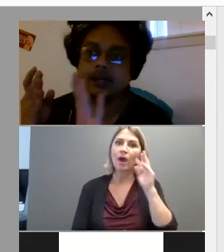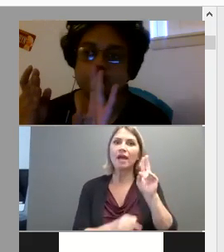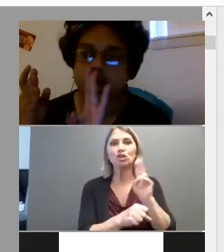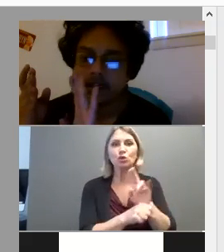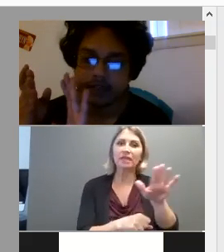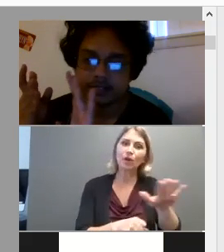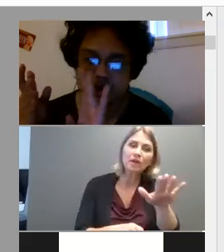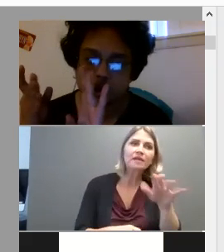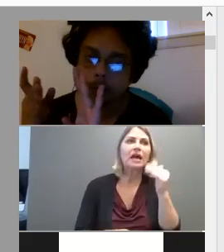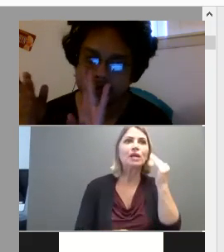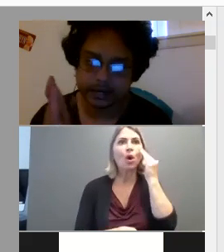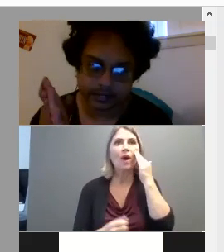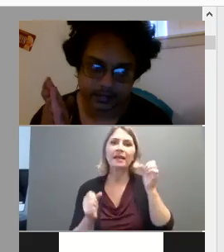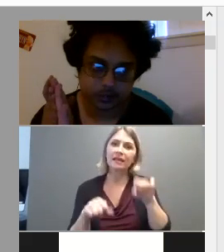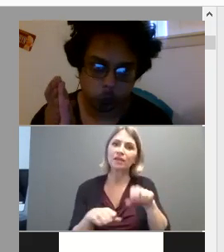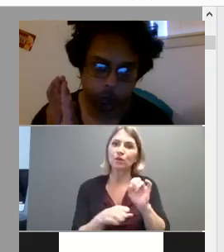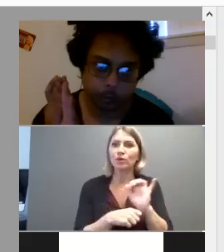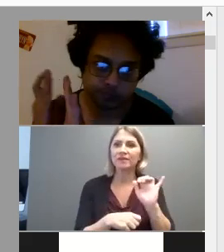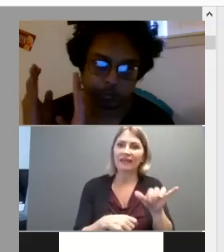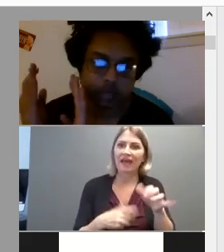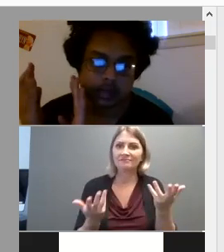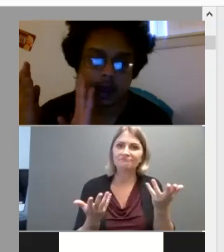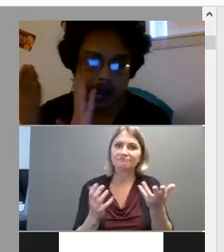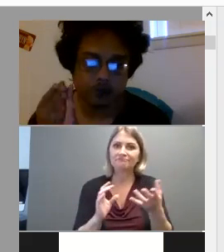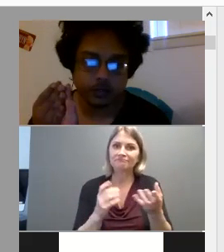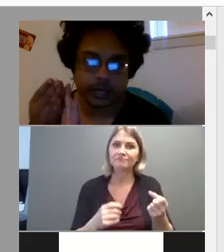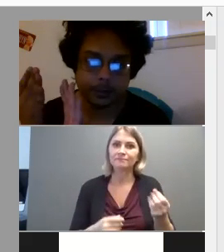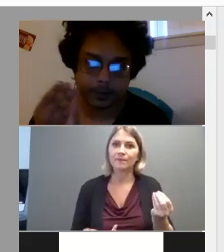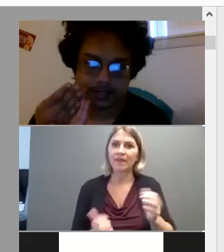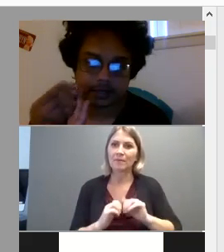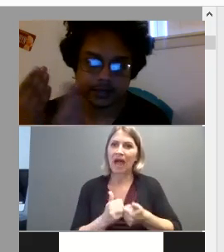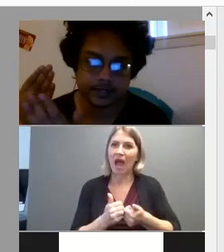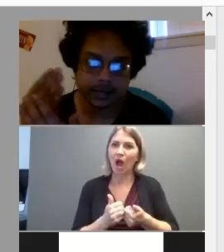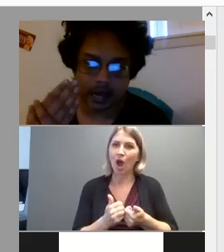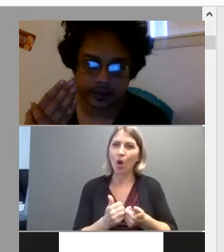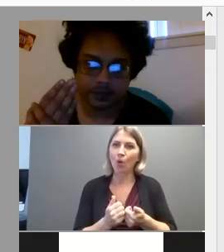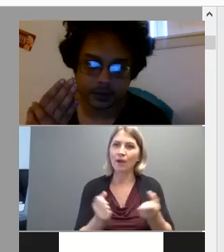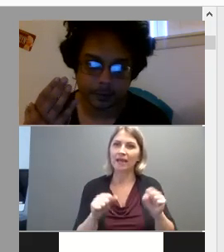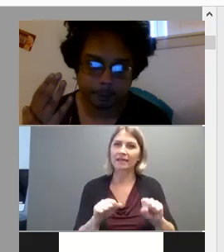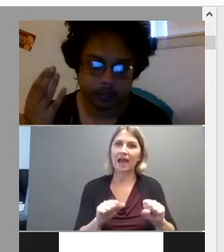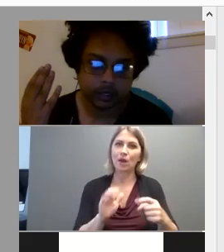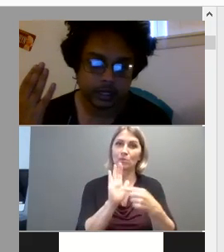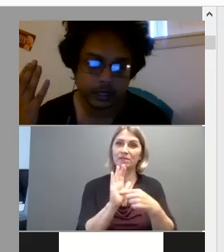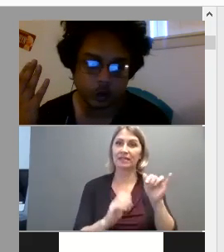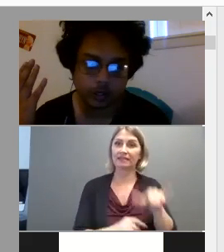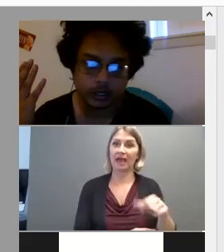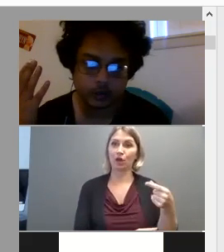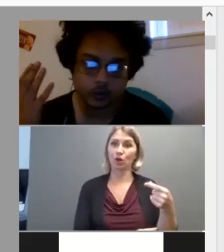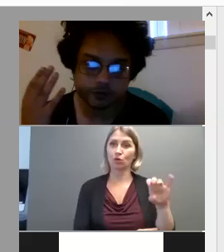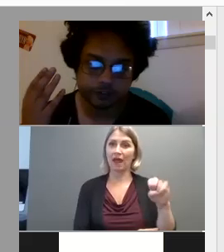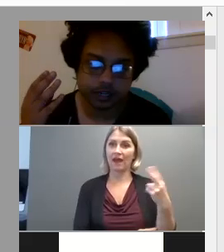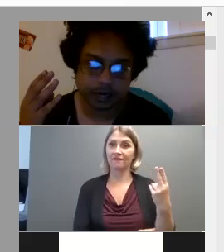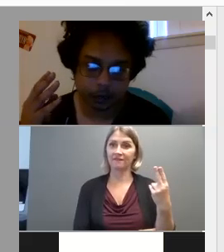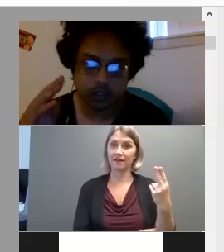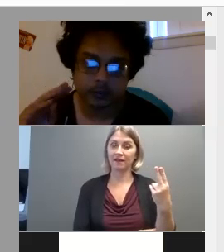matrices. I know I have access to linked lists. How would I represent this graph in order